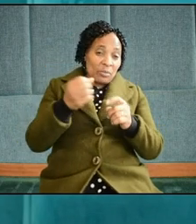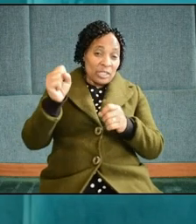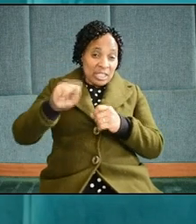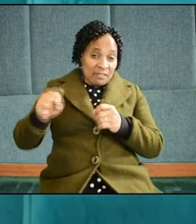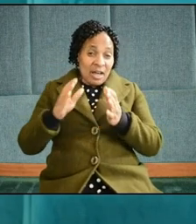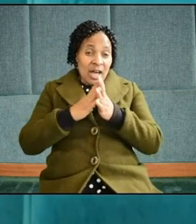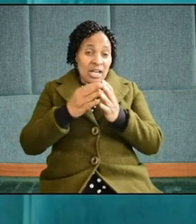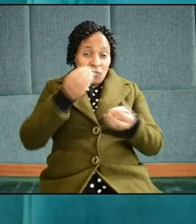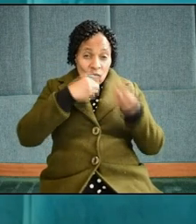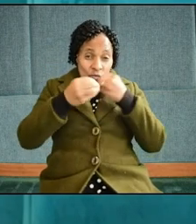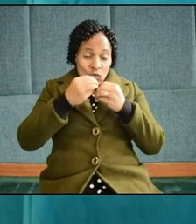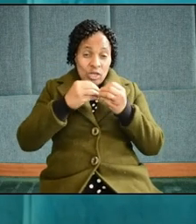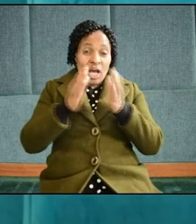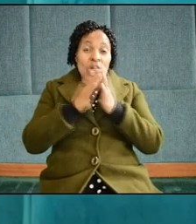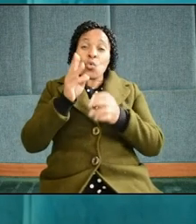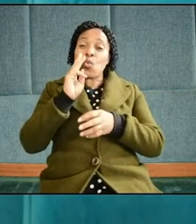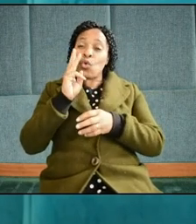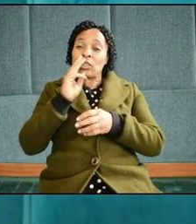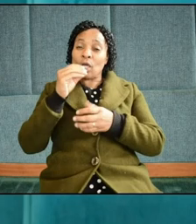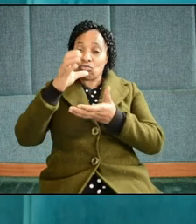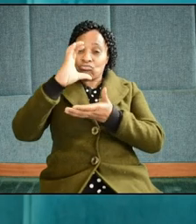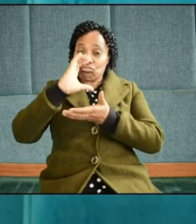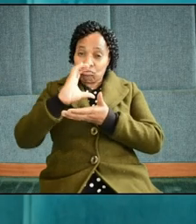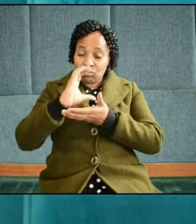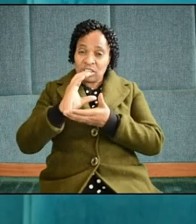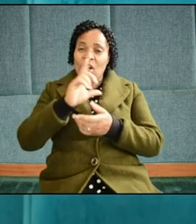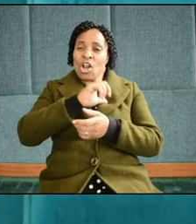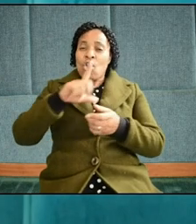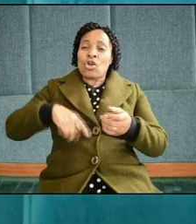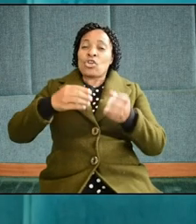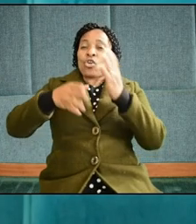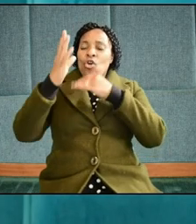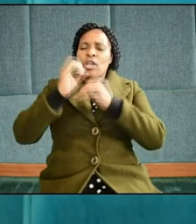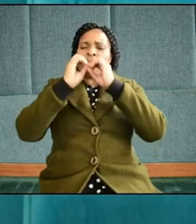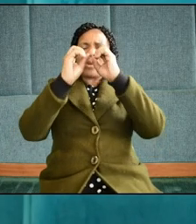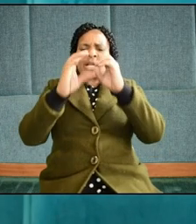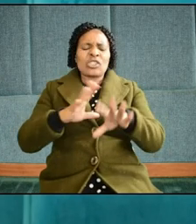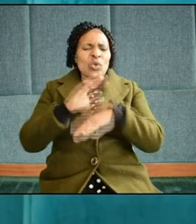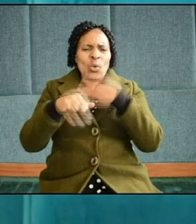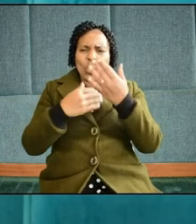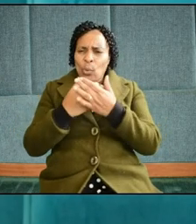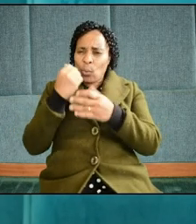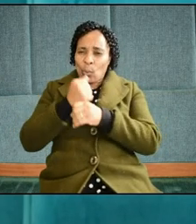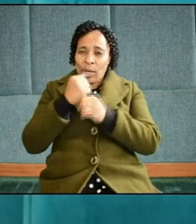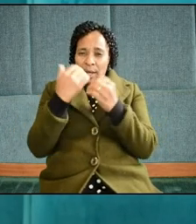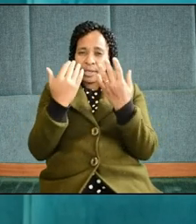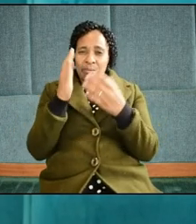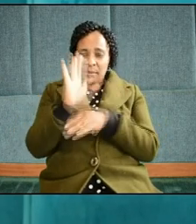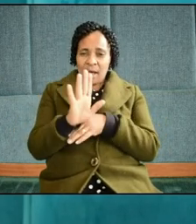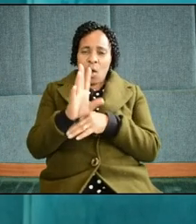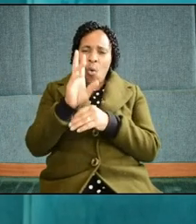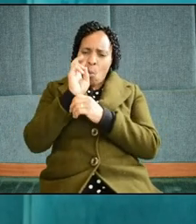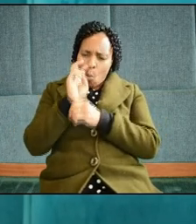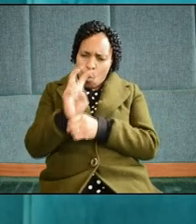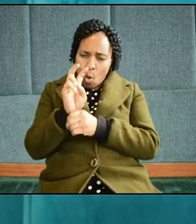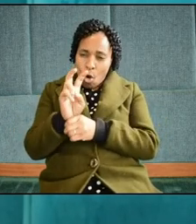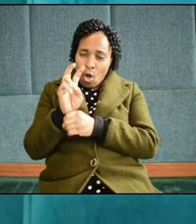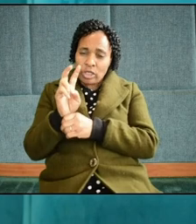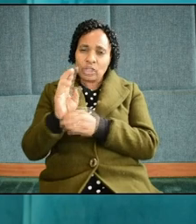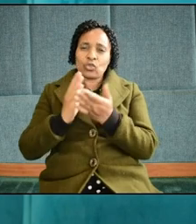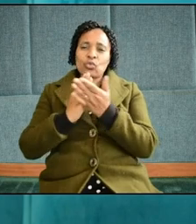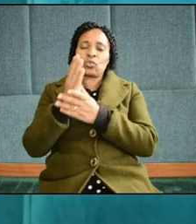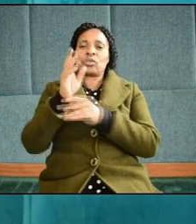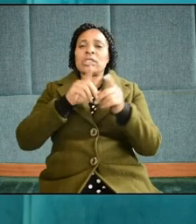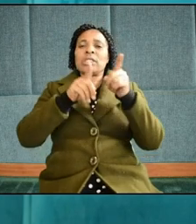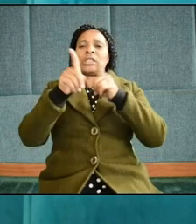and the water that you drink. The Lord your God has blessed you in all the work of your hands. He has watched over your journey through